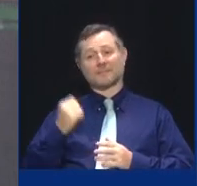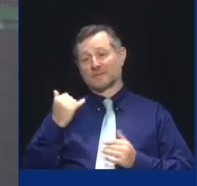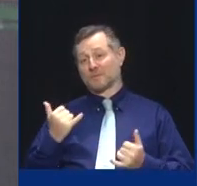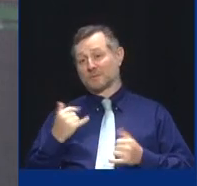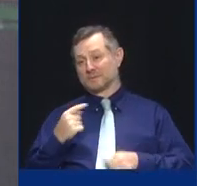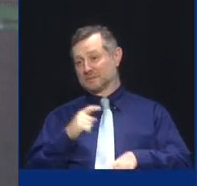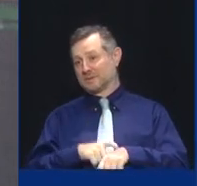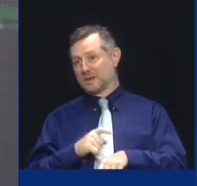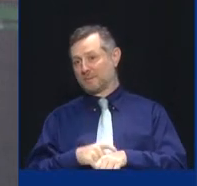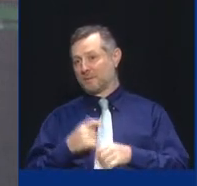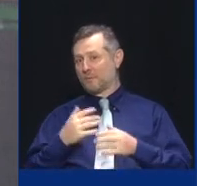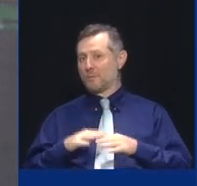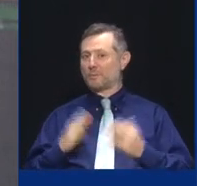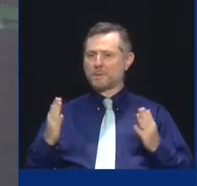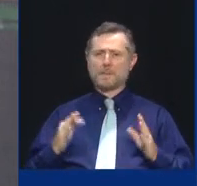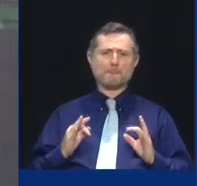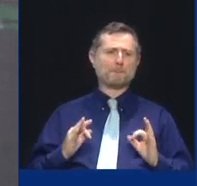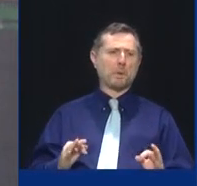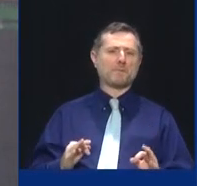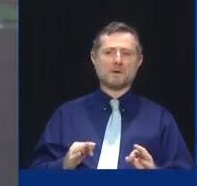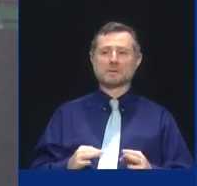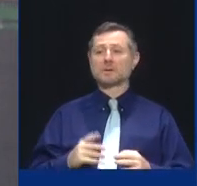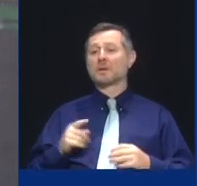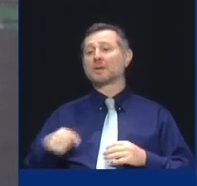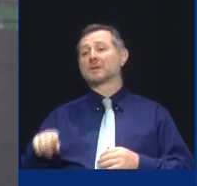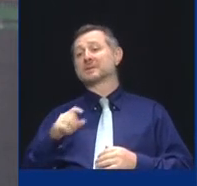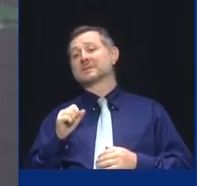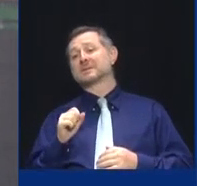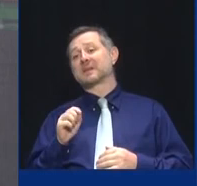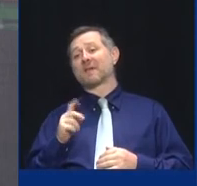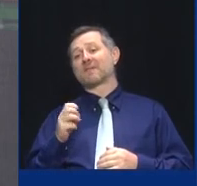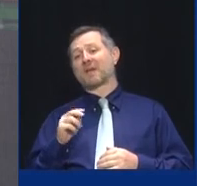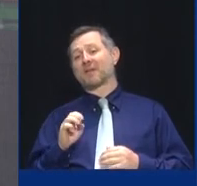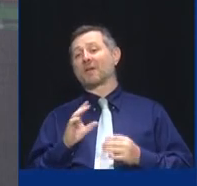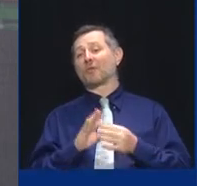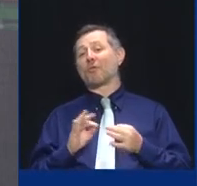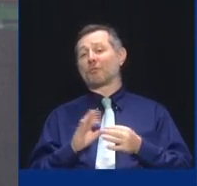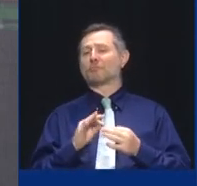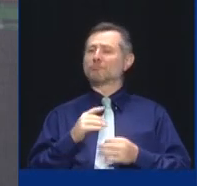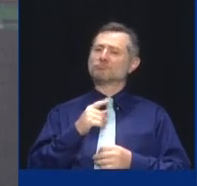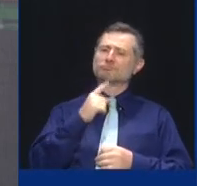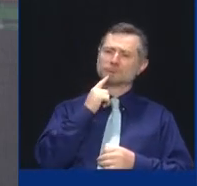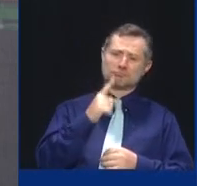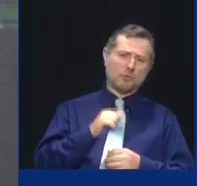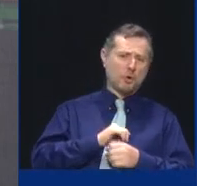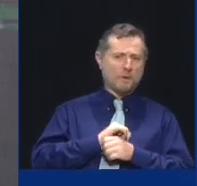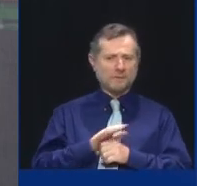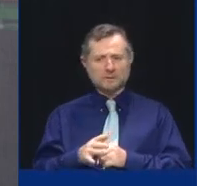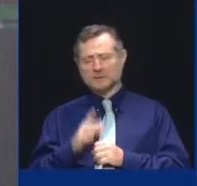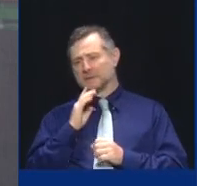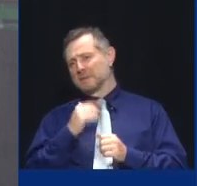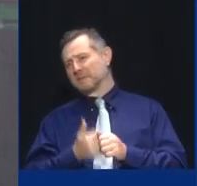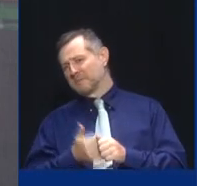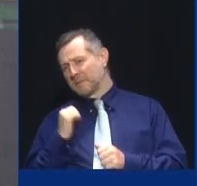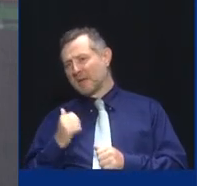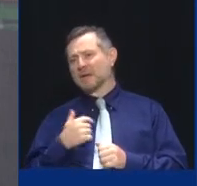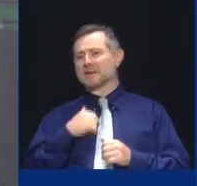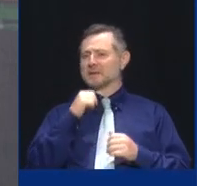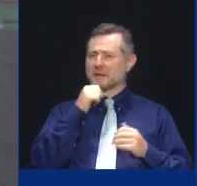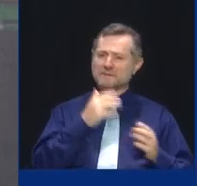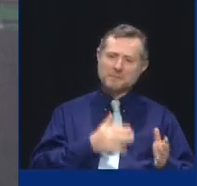time. Now, Stephanie will say, oh, COVID slowed us down.